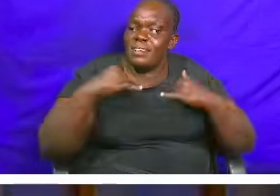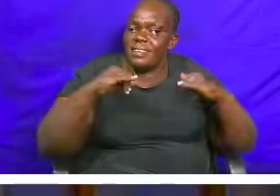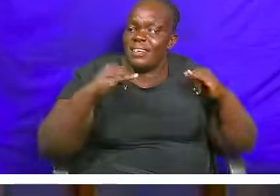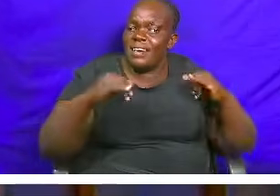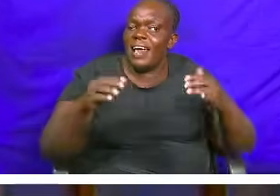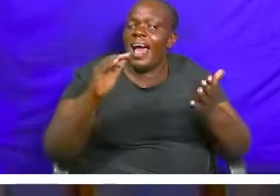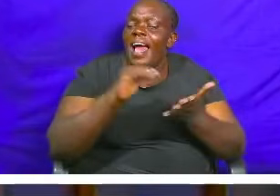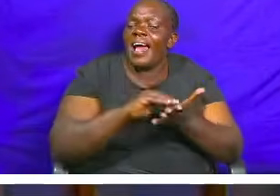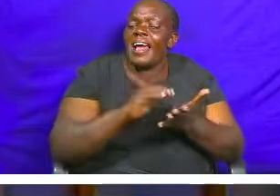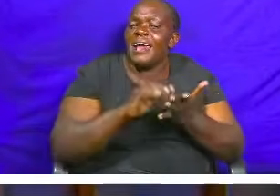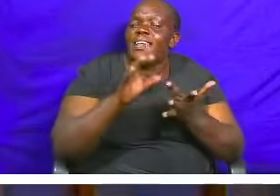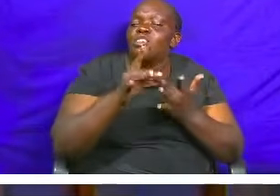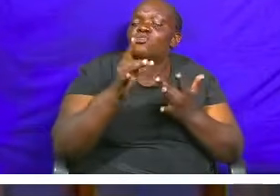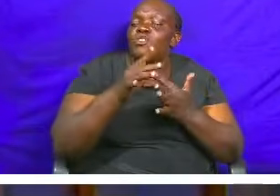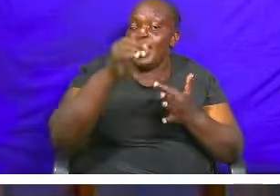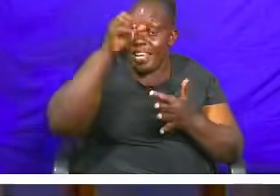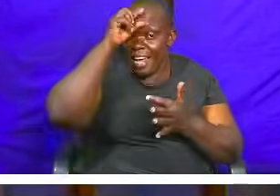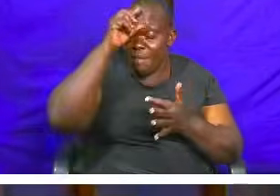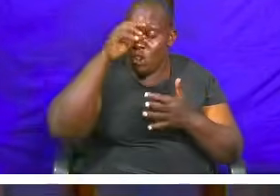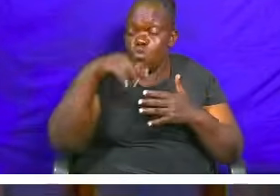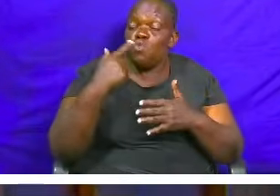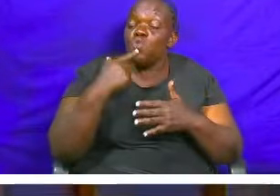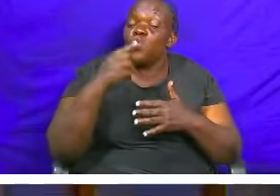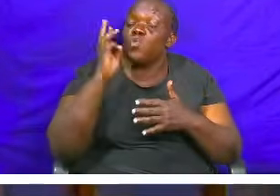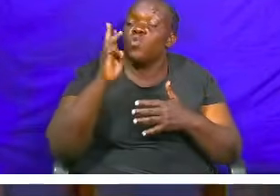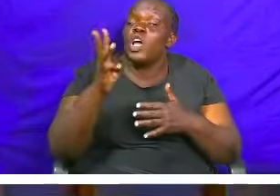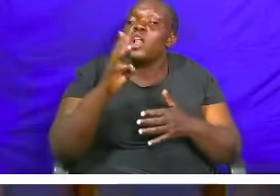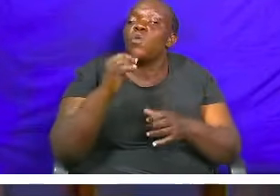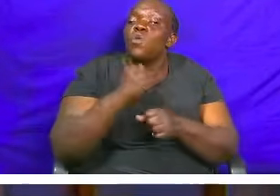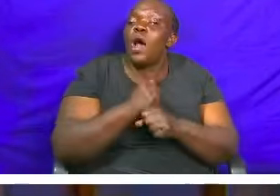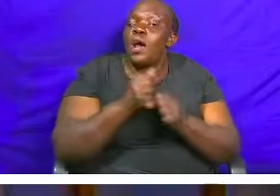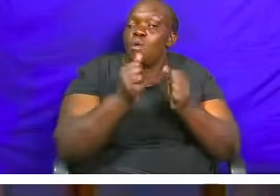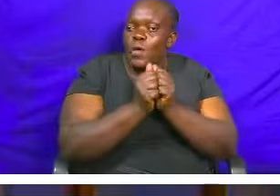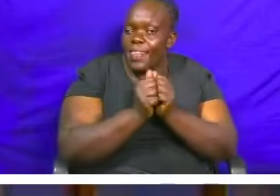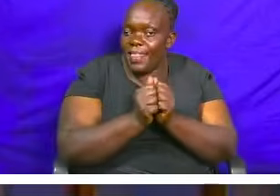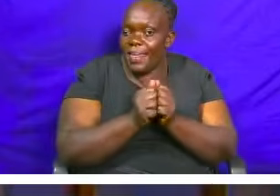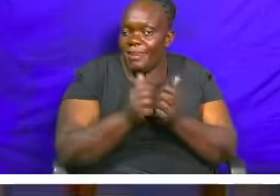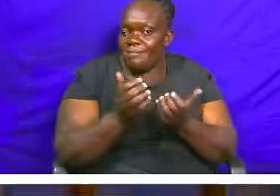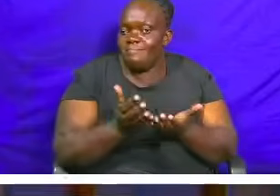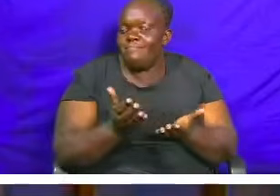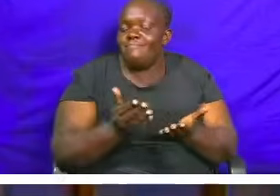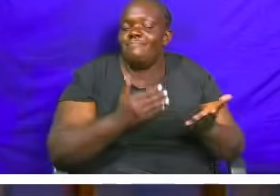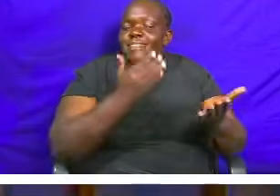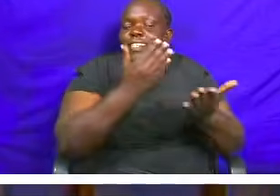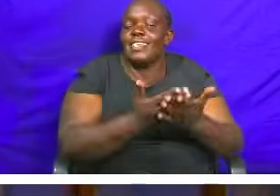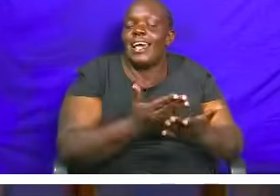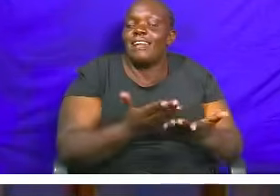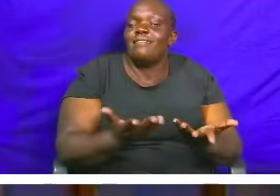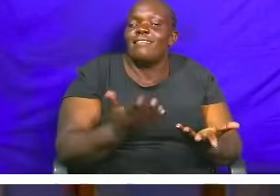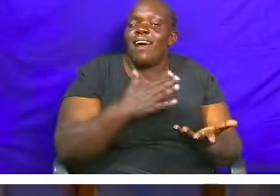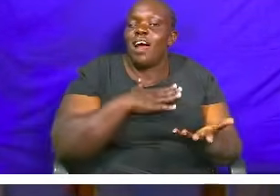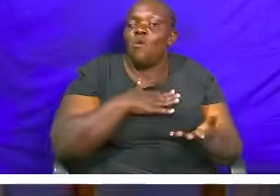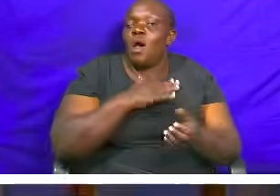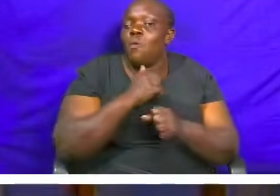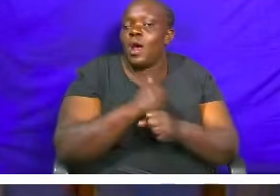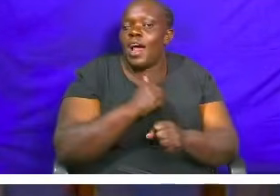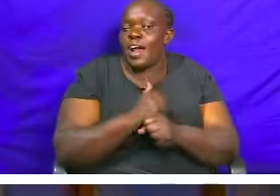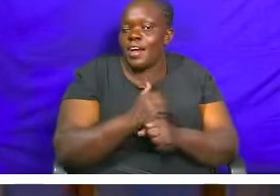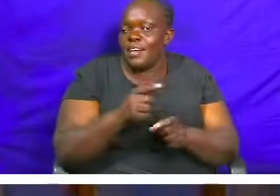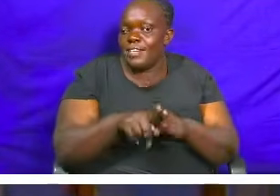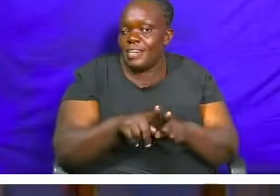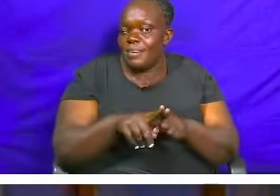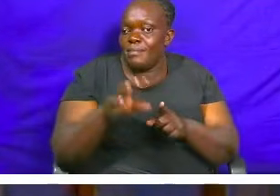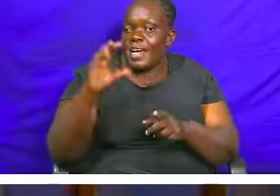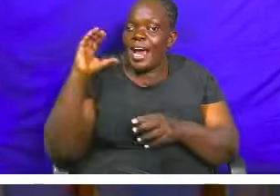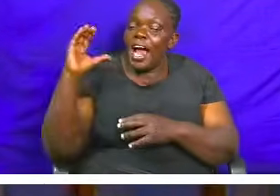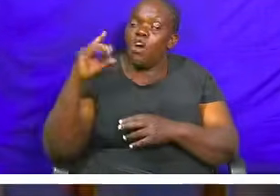we choose as government whoever you'll deal with, so that they can represent our G? Then they said, me, I'm putting a cargo worth $100